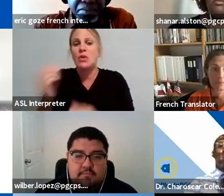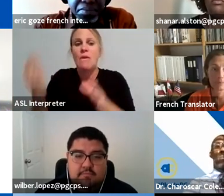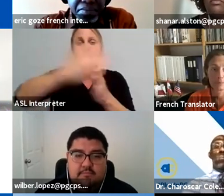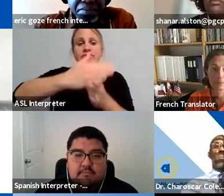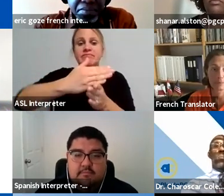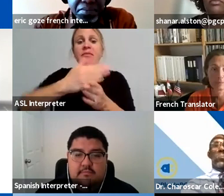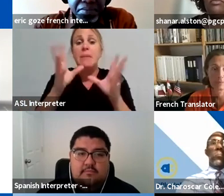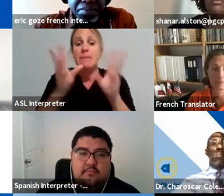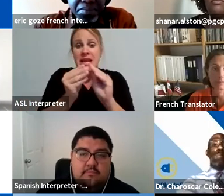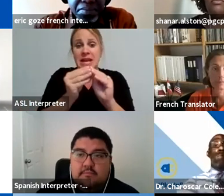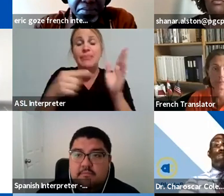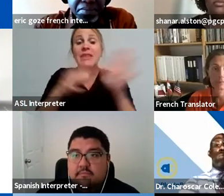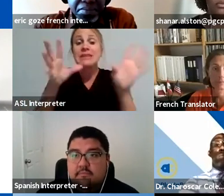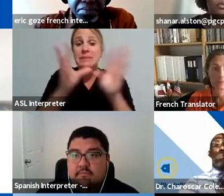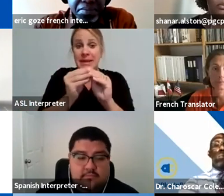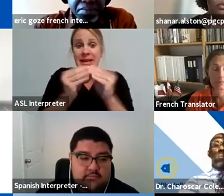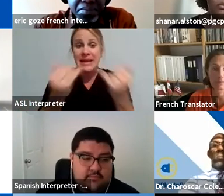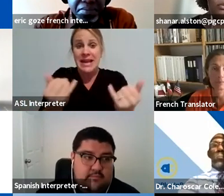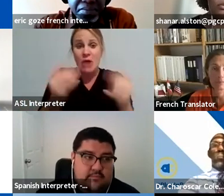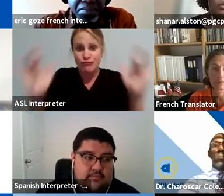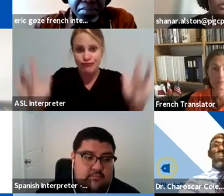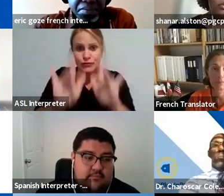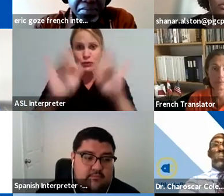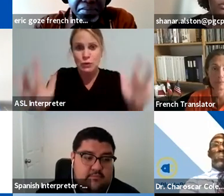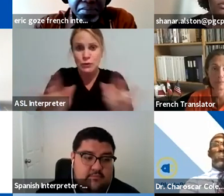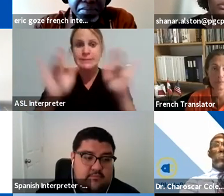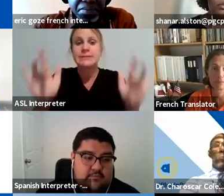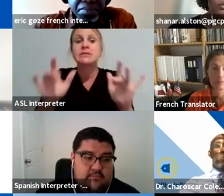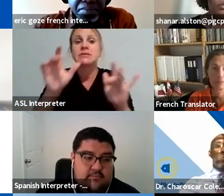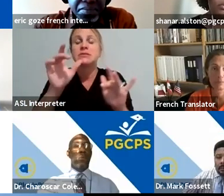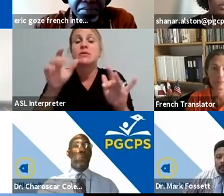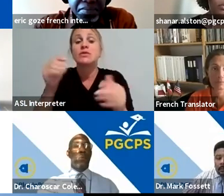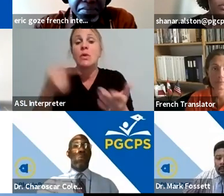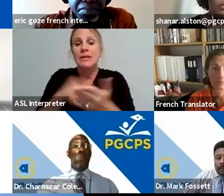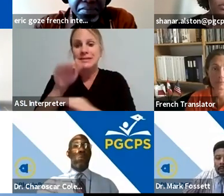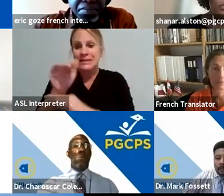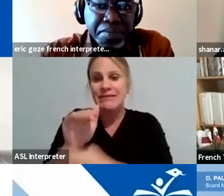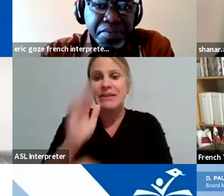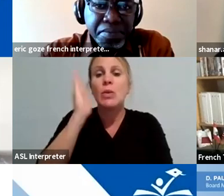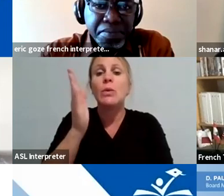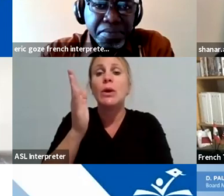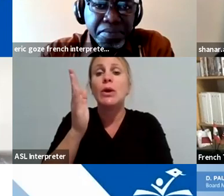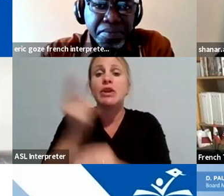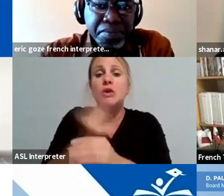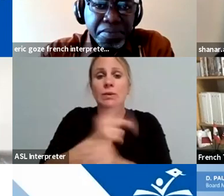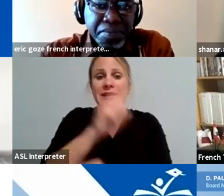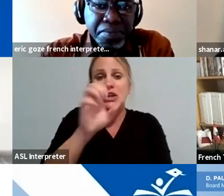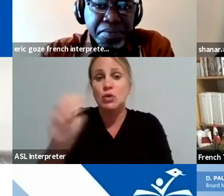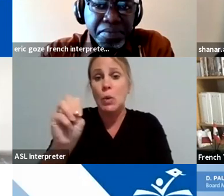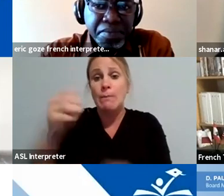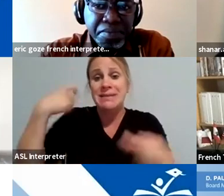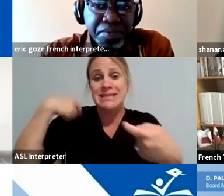This meeting is being recorded. So this evening also, we will be using Zoom's